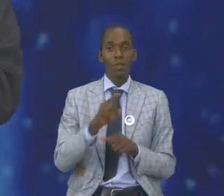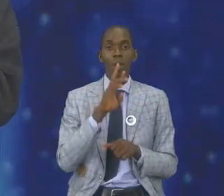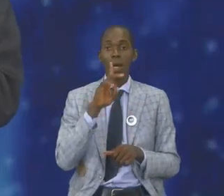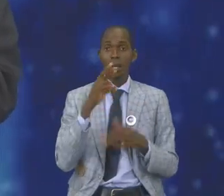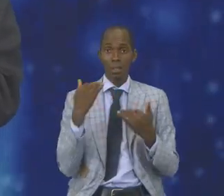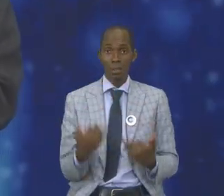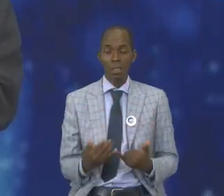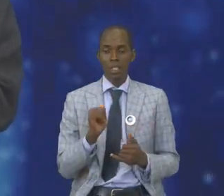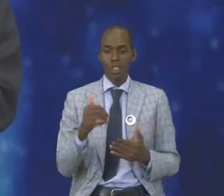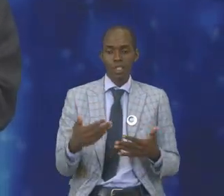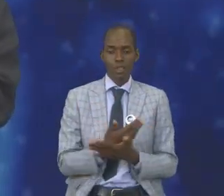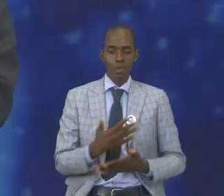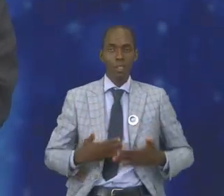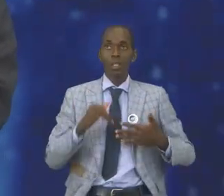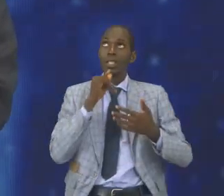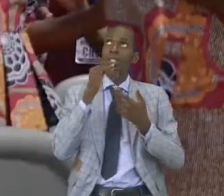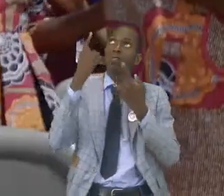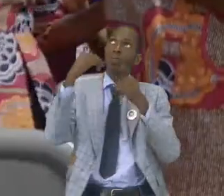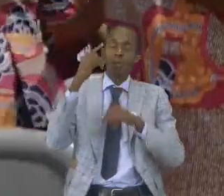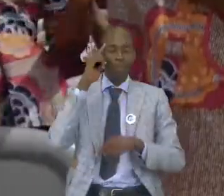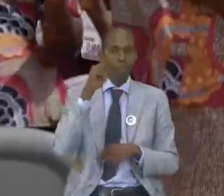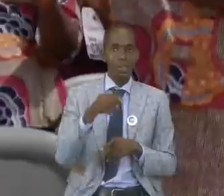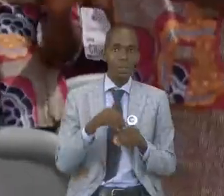new life is now beginning.